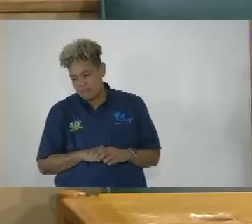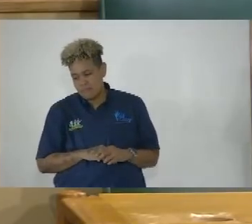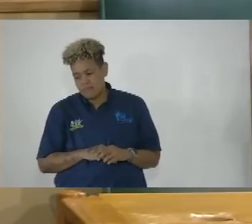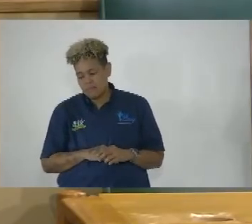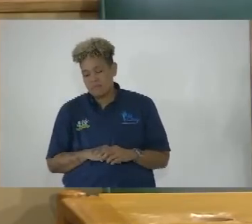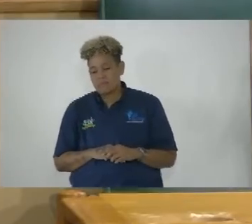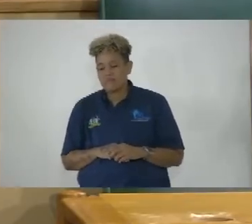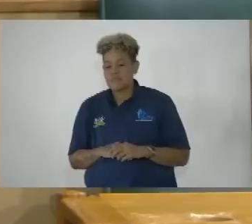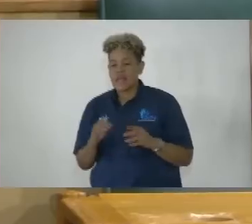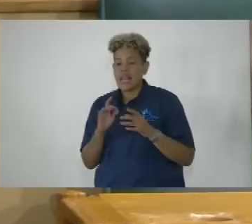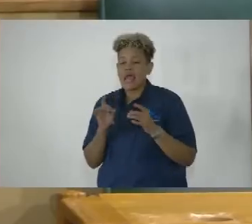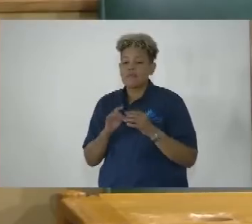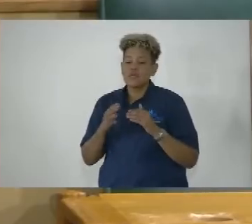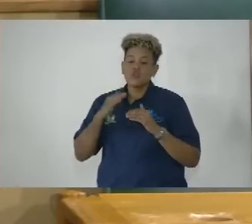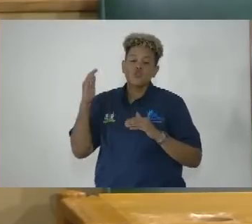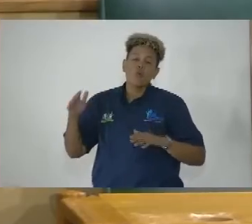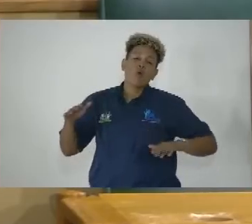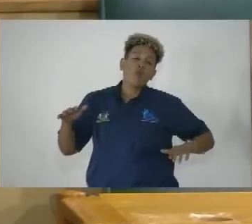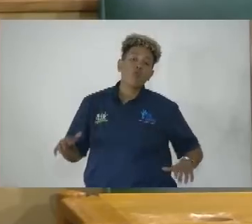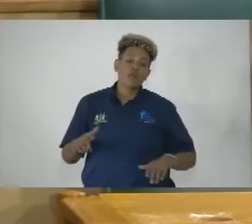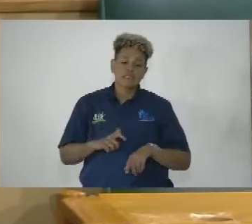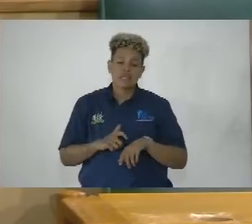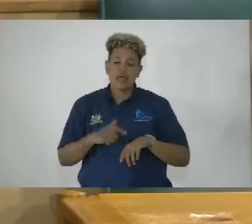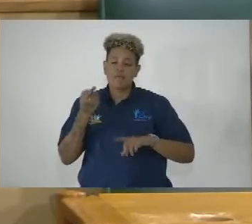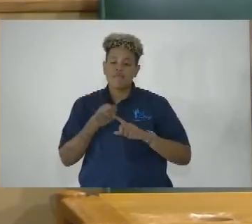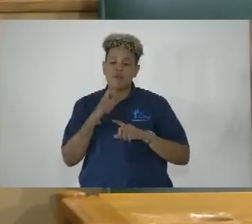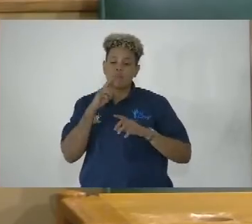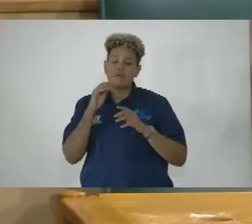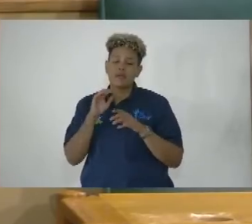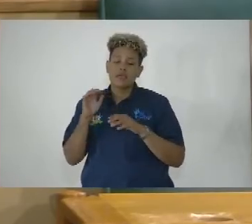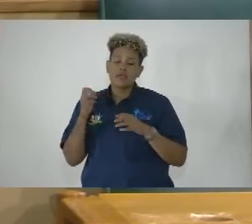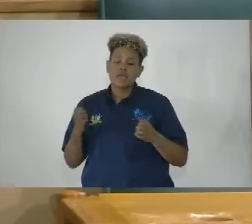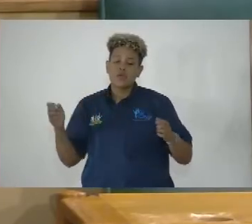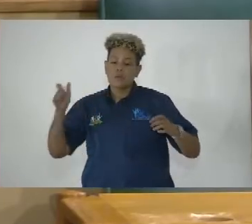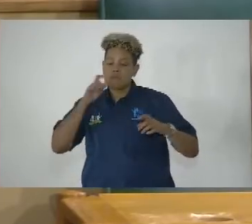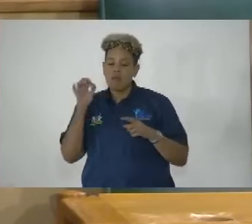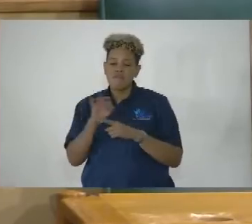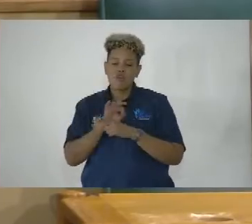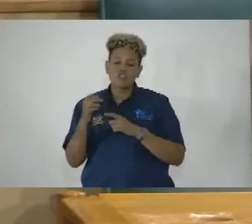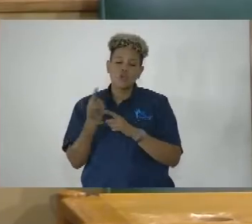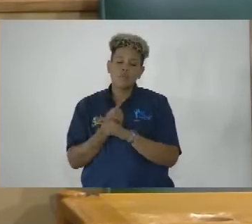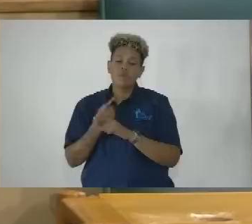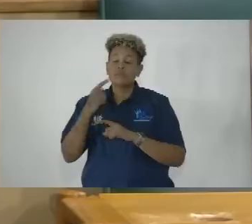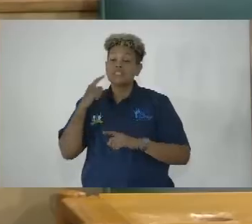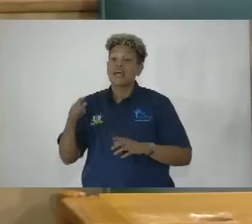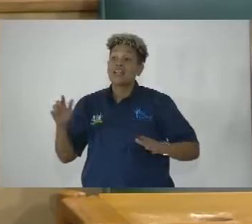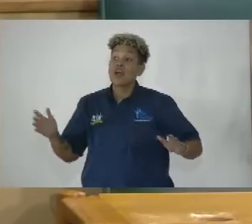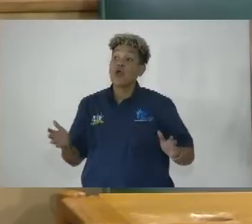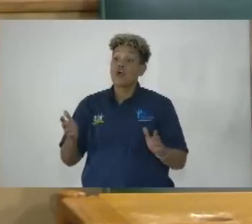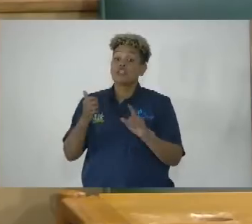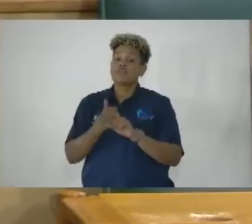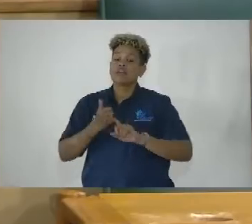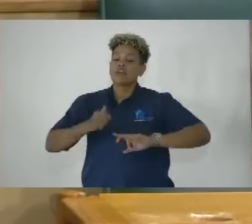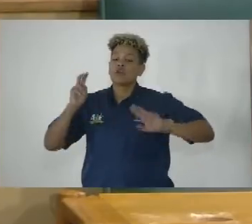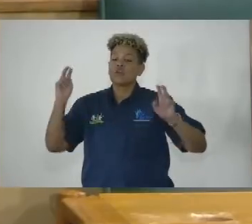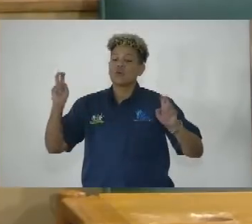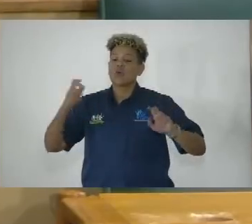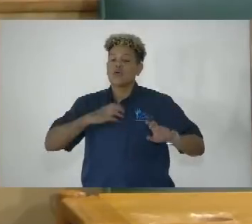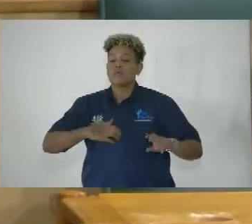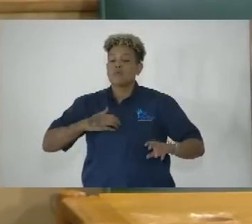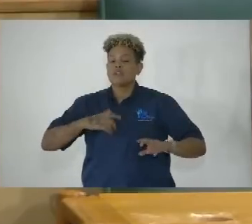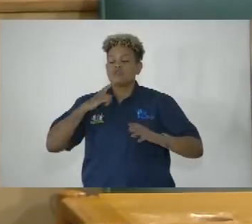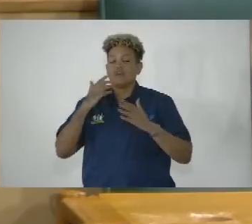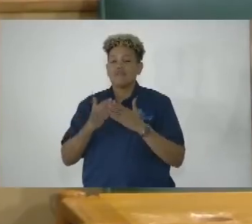Lamenting that there is too much downtime in the sector from non-functioning equipment, he says that this cultivates a, quote, misery